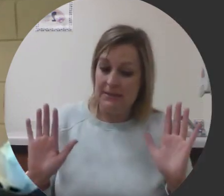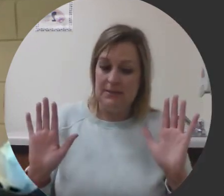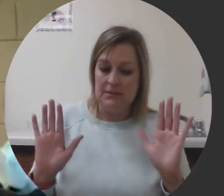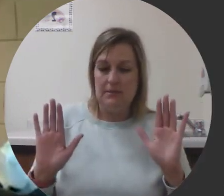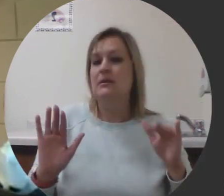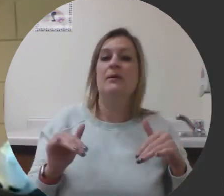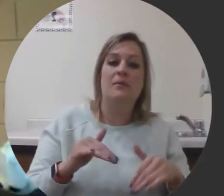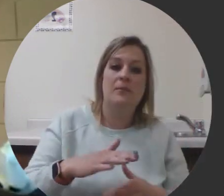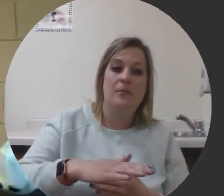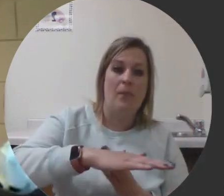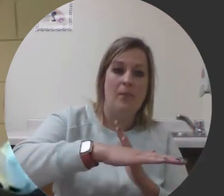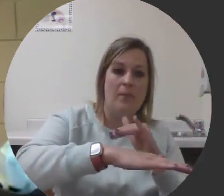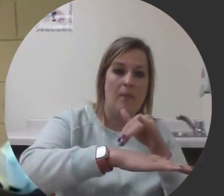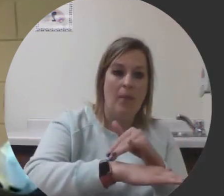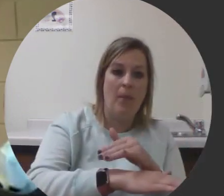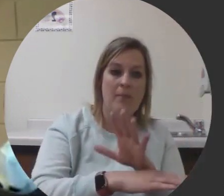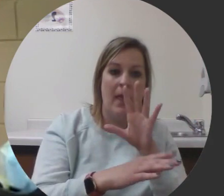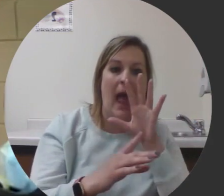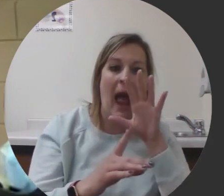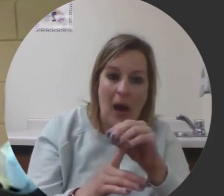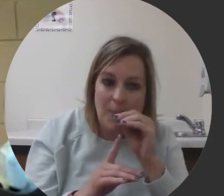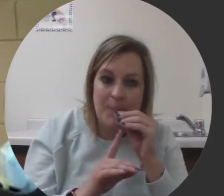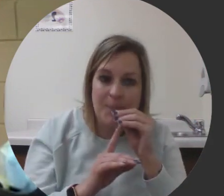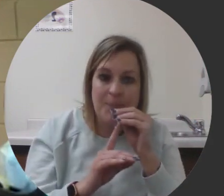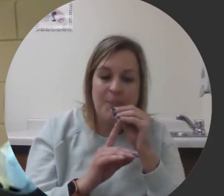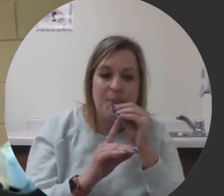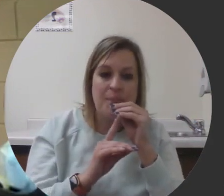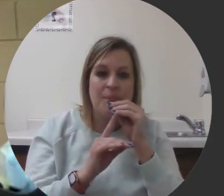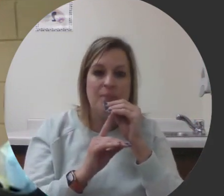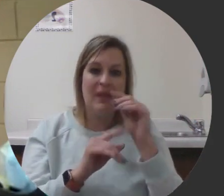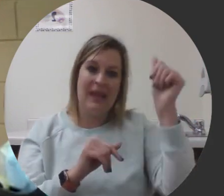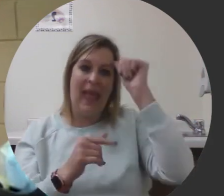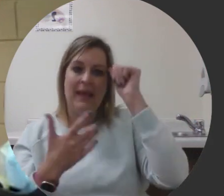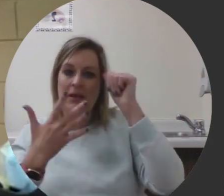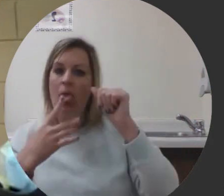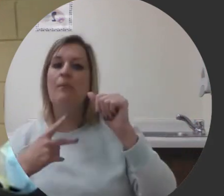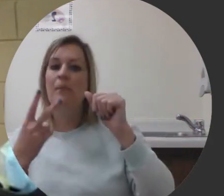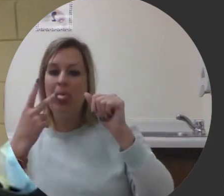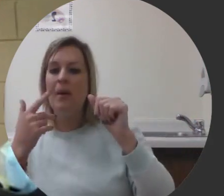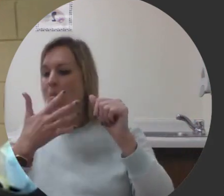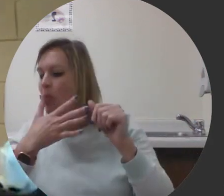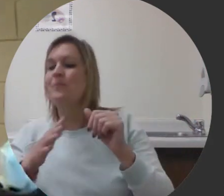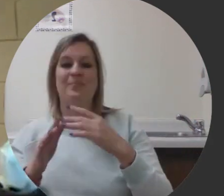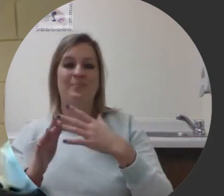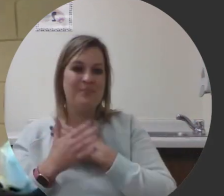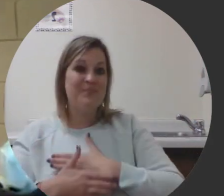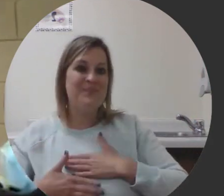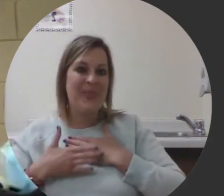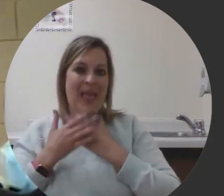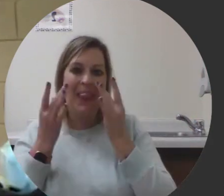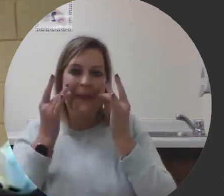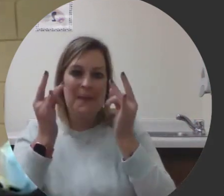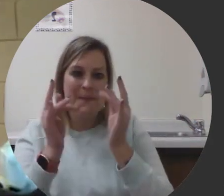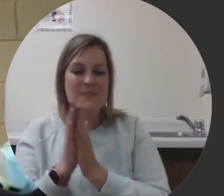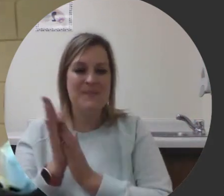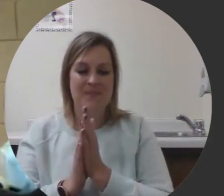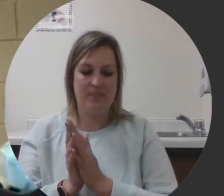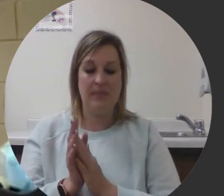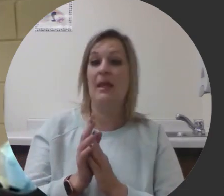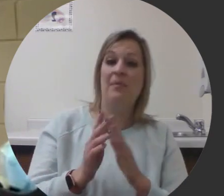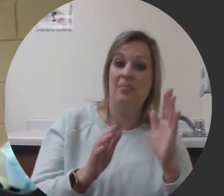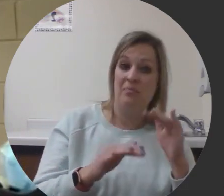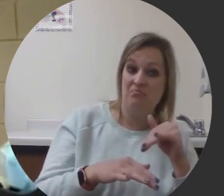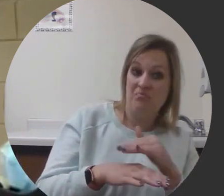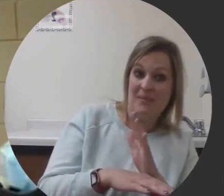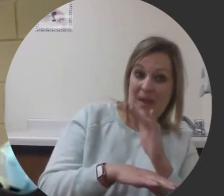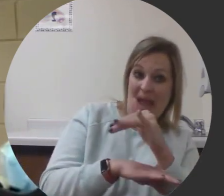contenting himself with licking the oil off his fingers. And one after the other, they fed the creature the rest of the sardine. Then they went down to